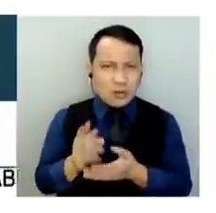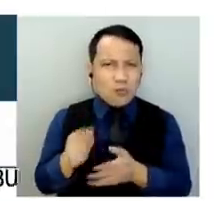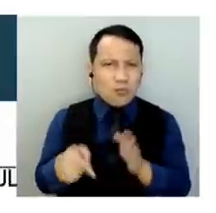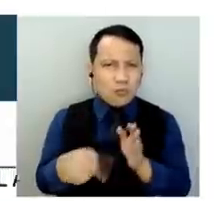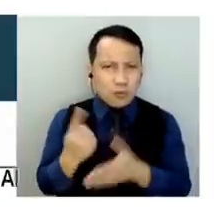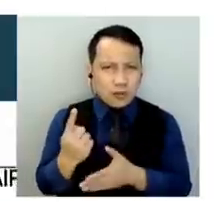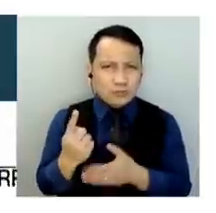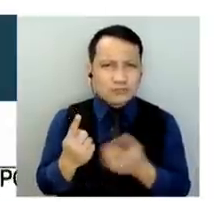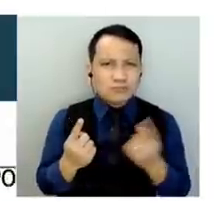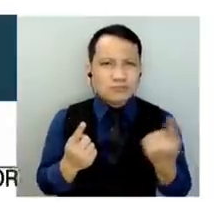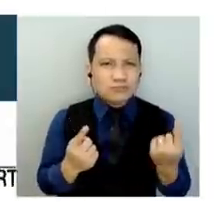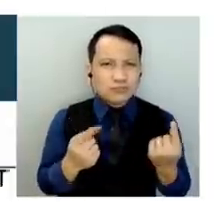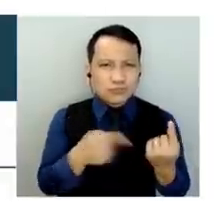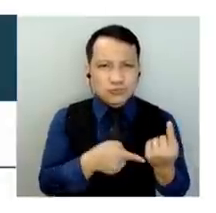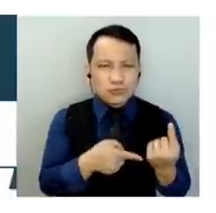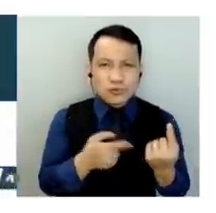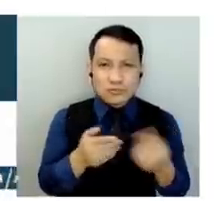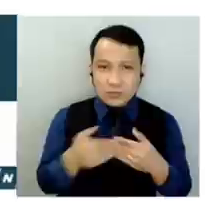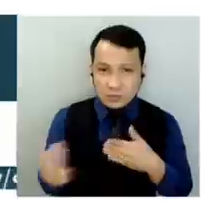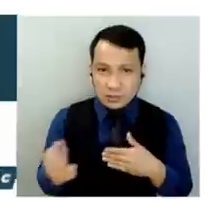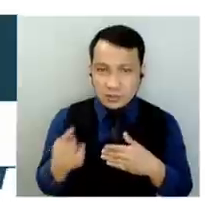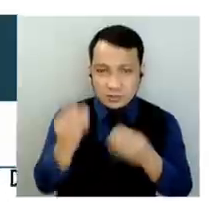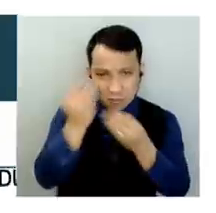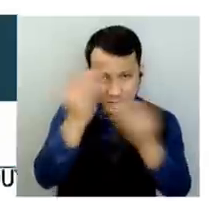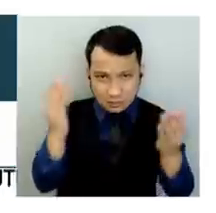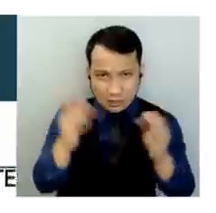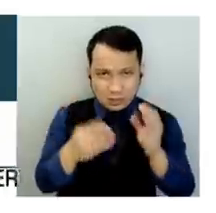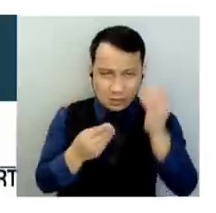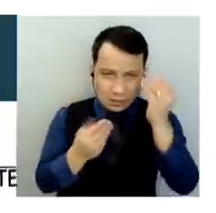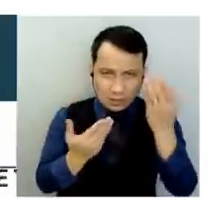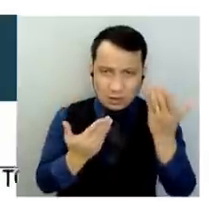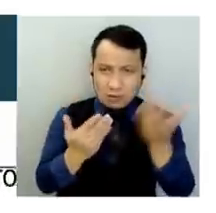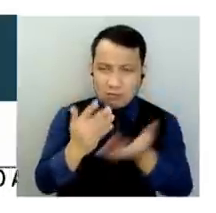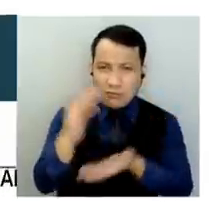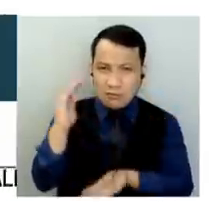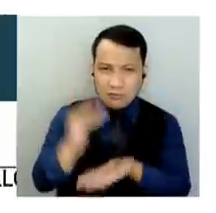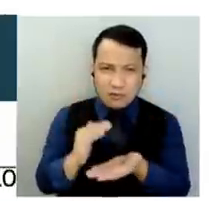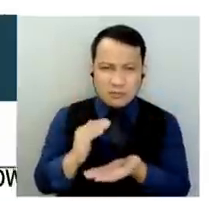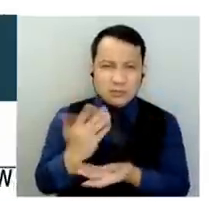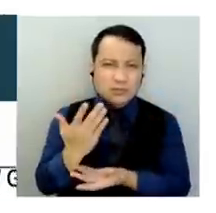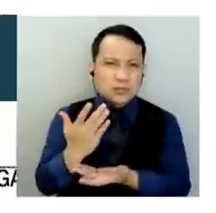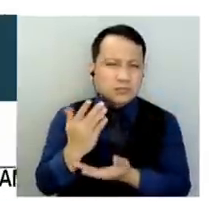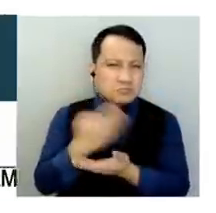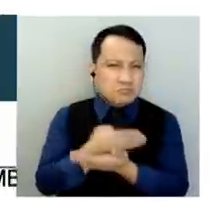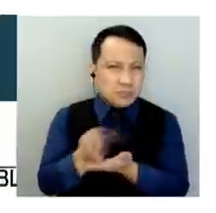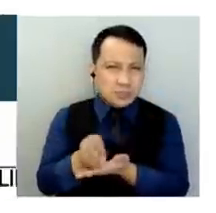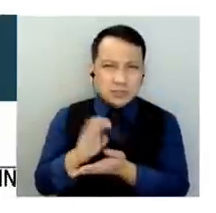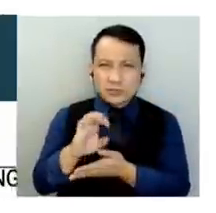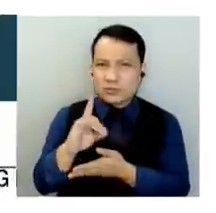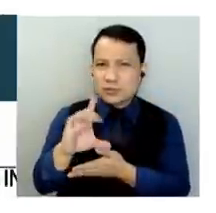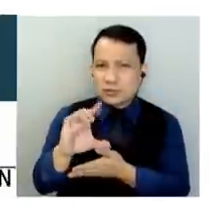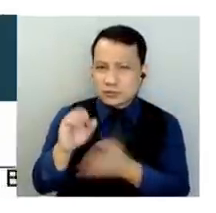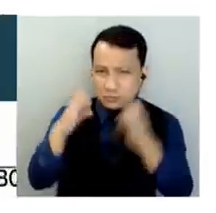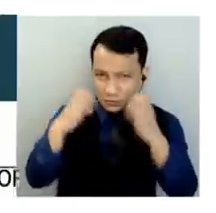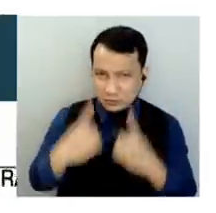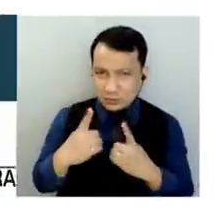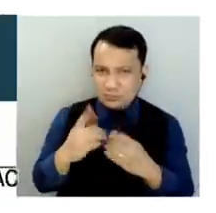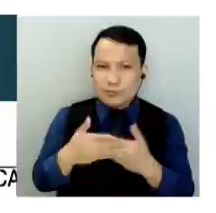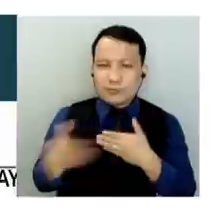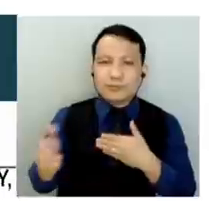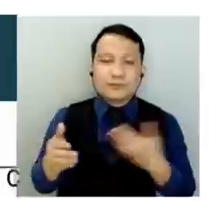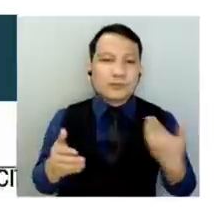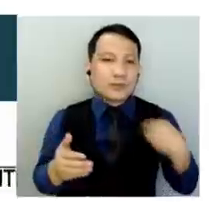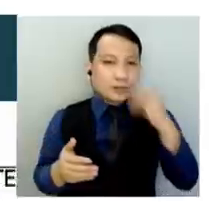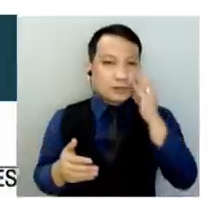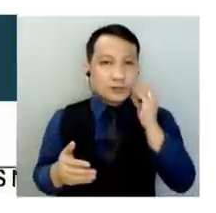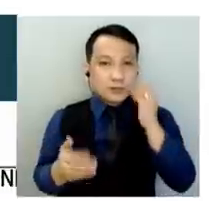do go down to the budget of the education department, what will you be looking at to